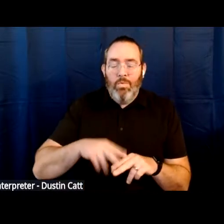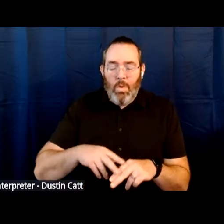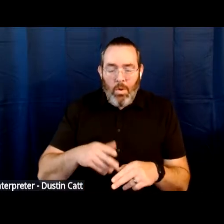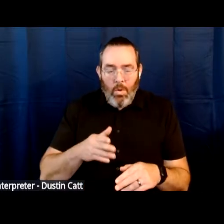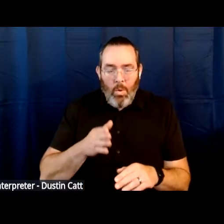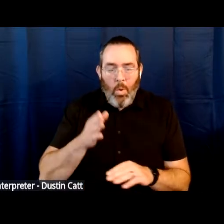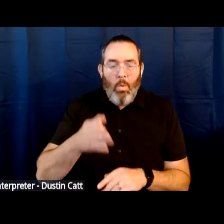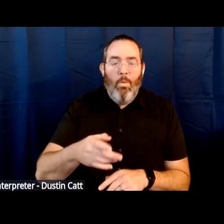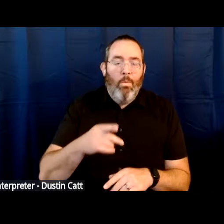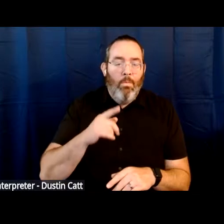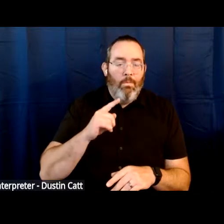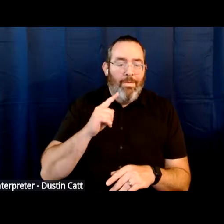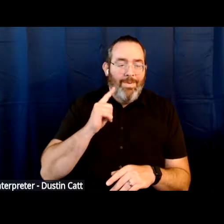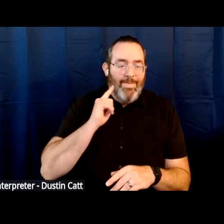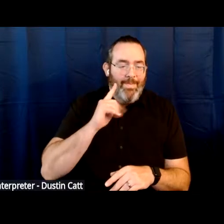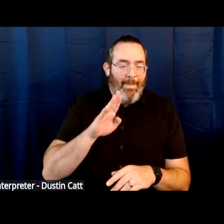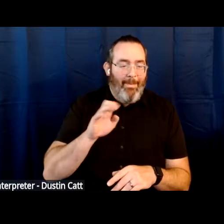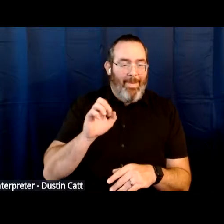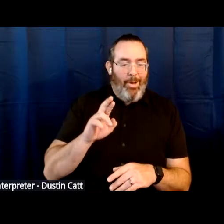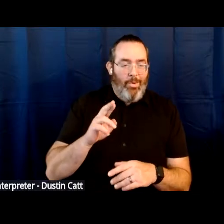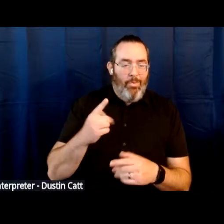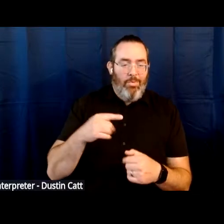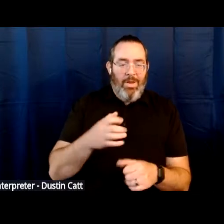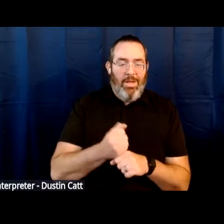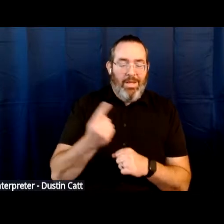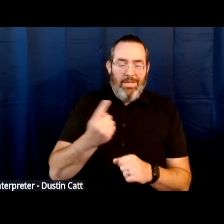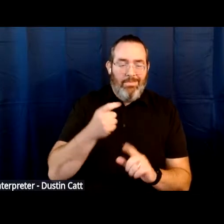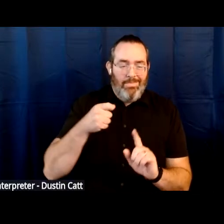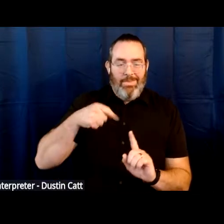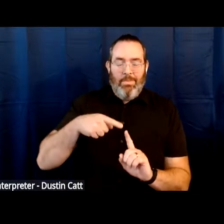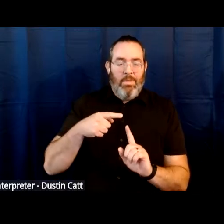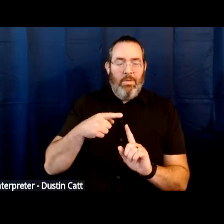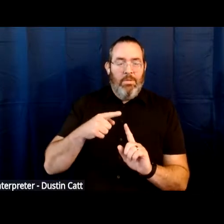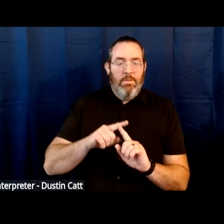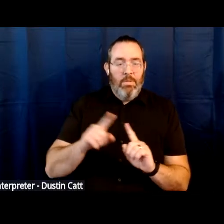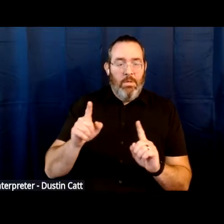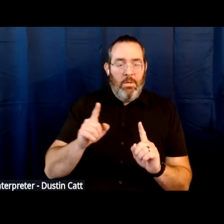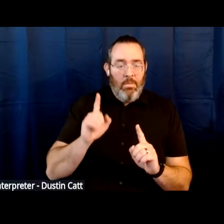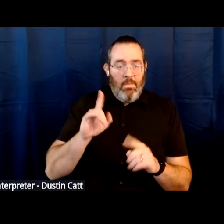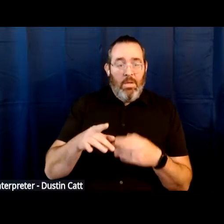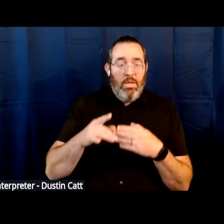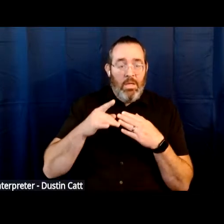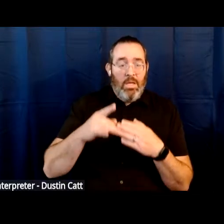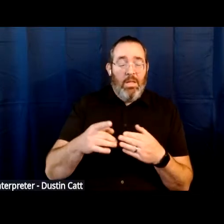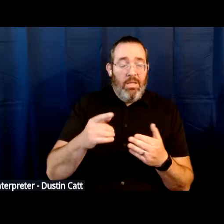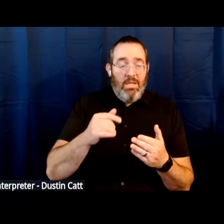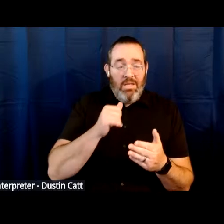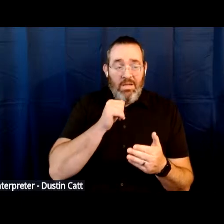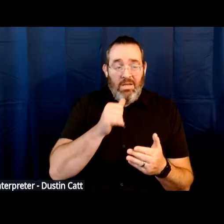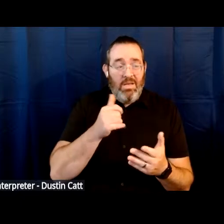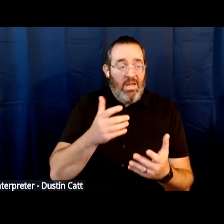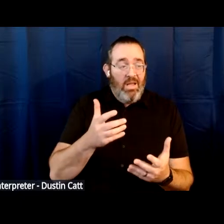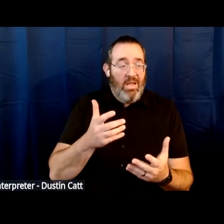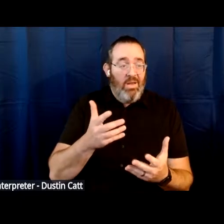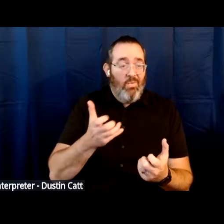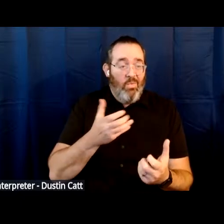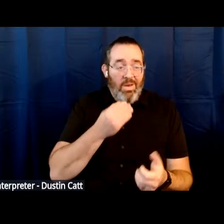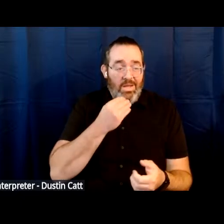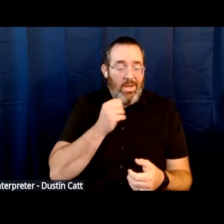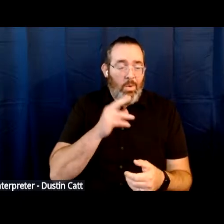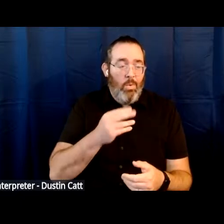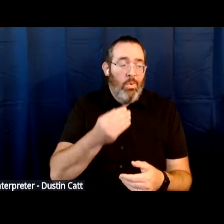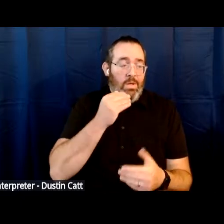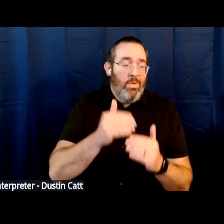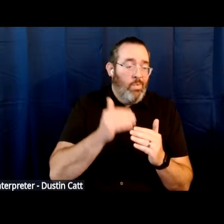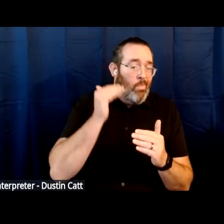get some kind of sensory stimulation. And this can lead to either not wanting to eat or wanting to eat too much